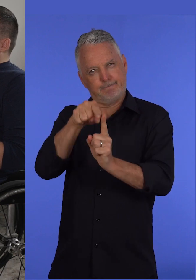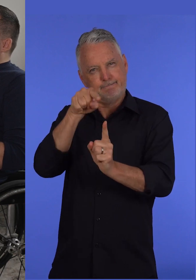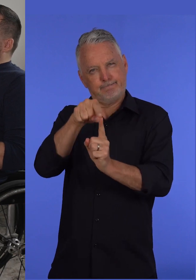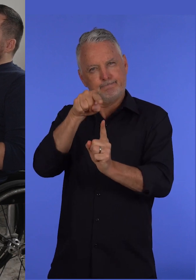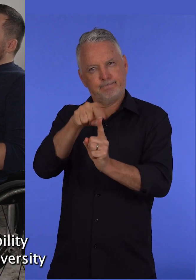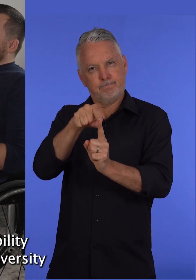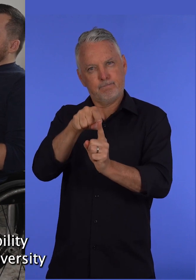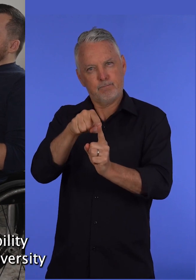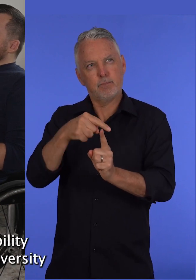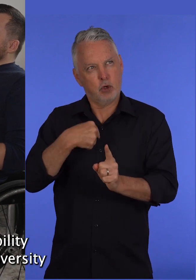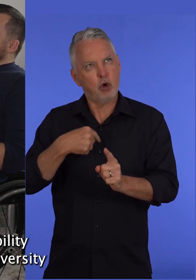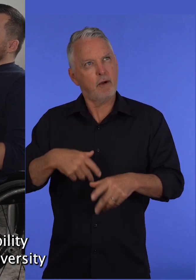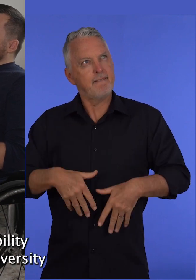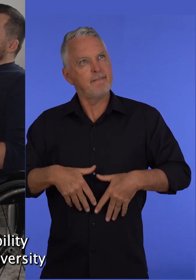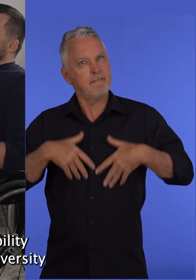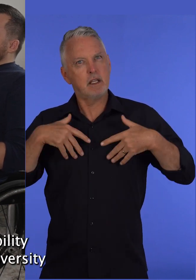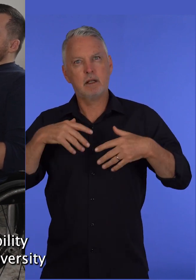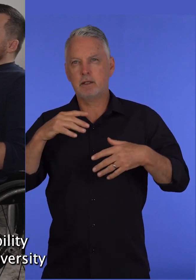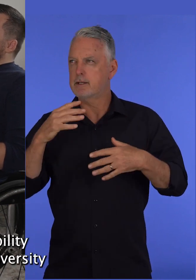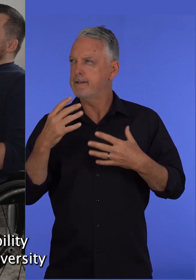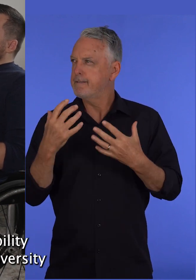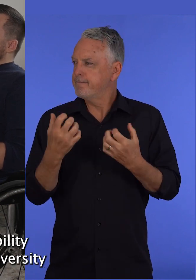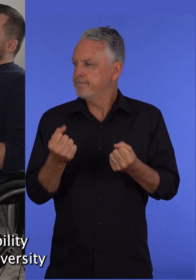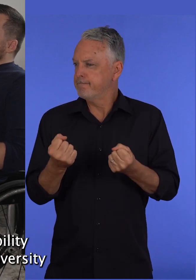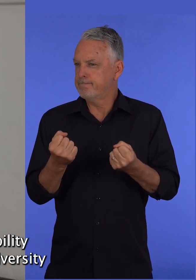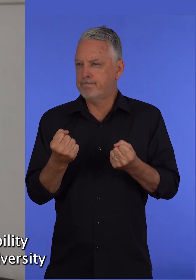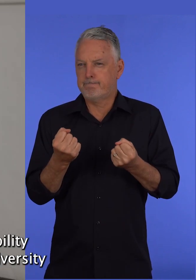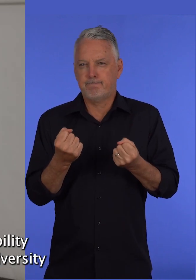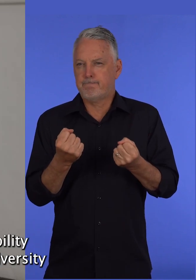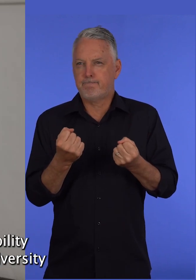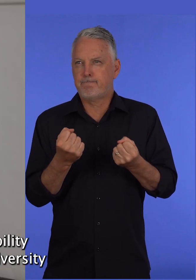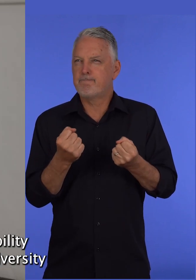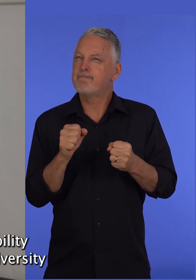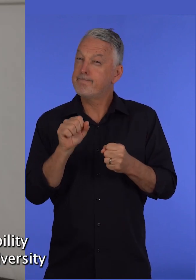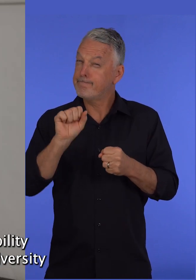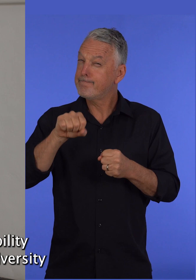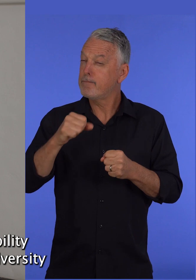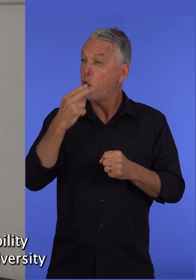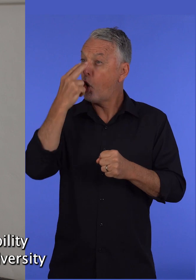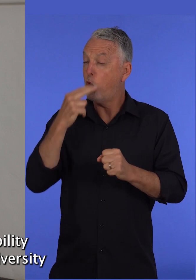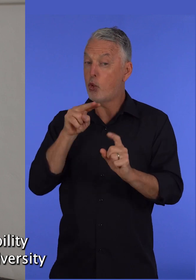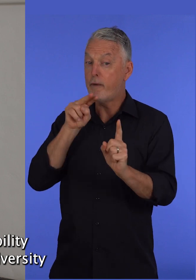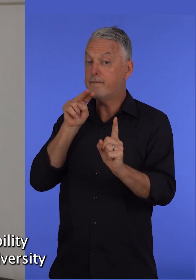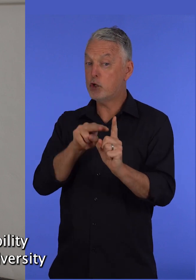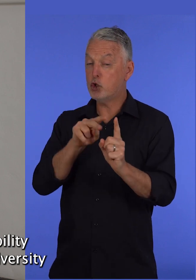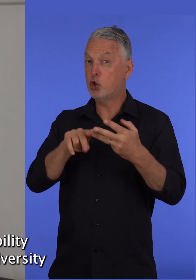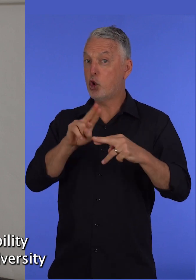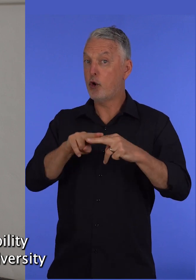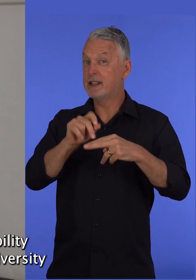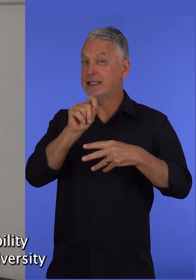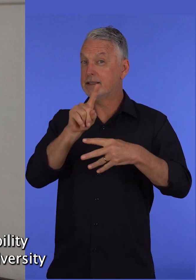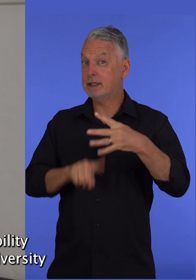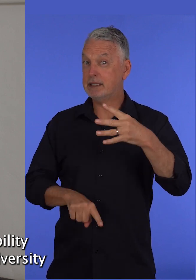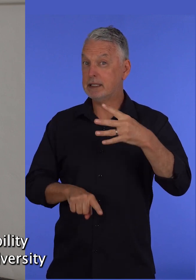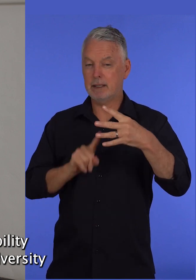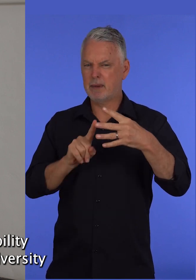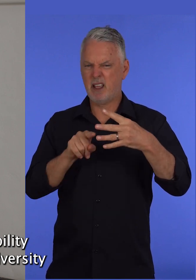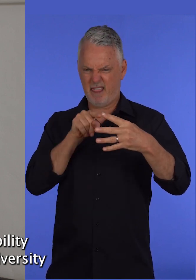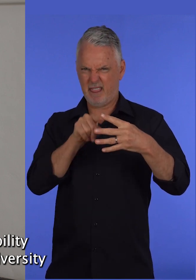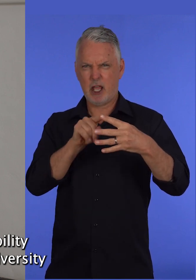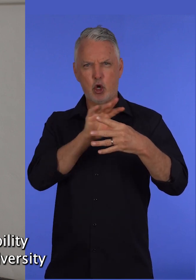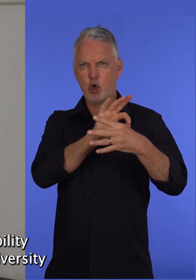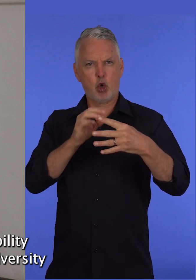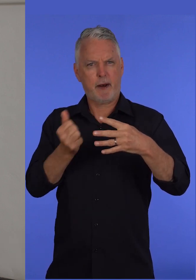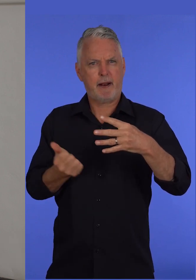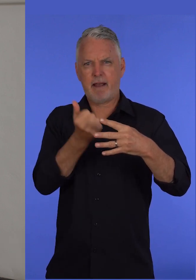as well. There is this old view of disability that doesn't take into the